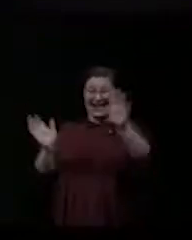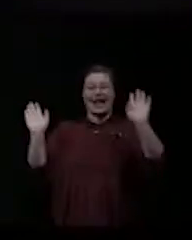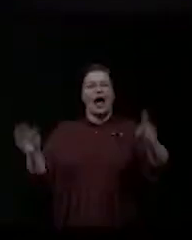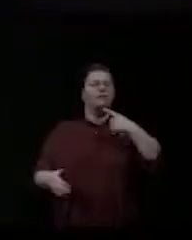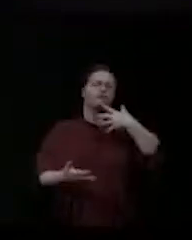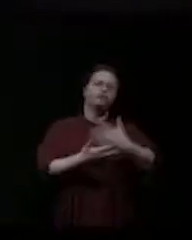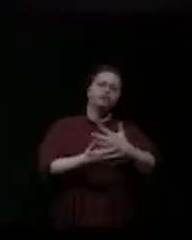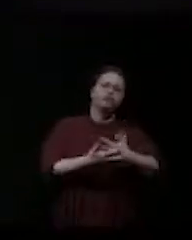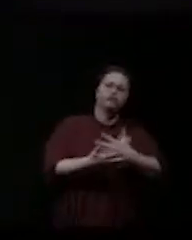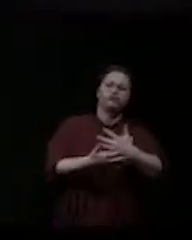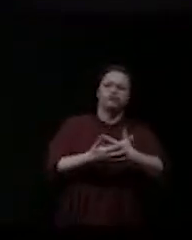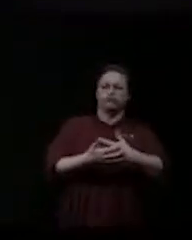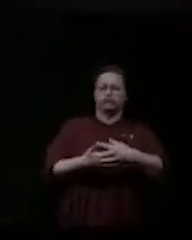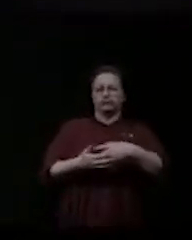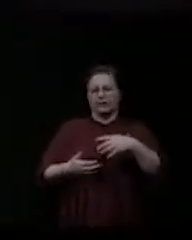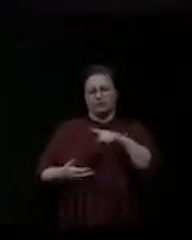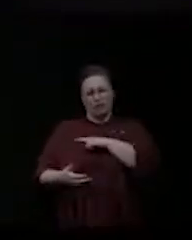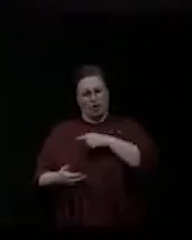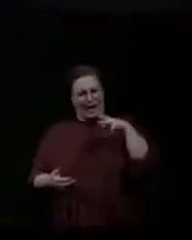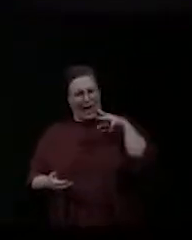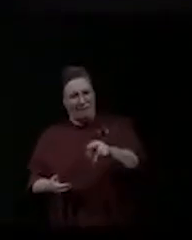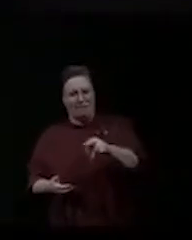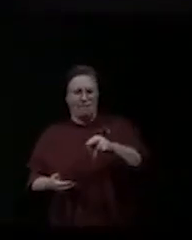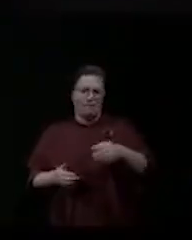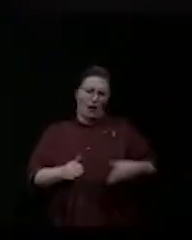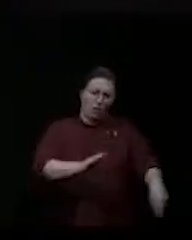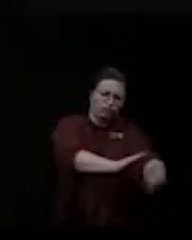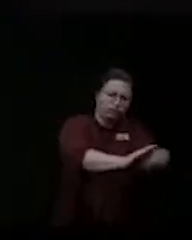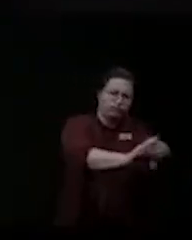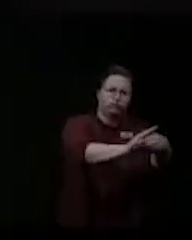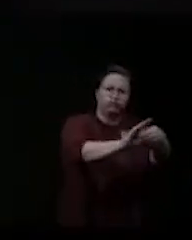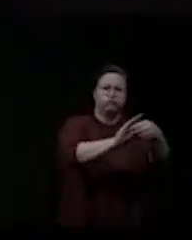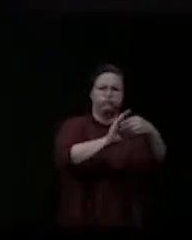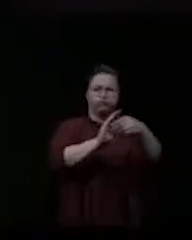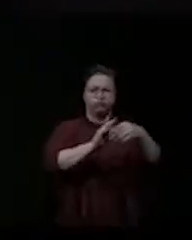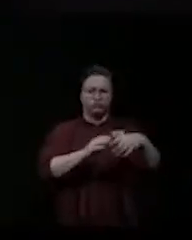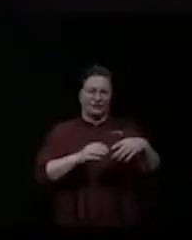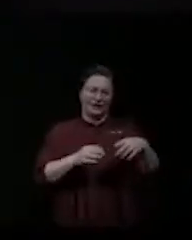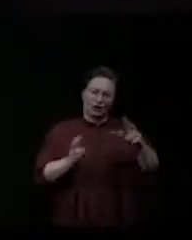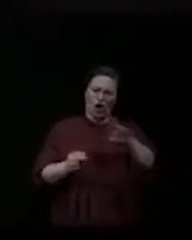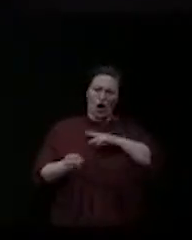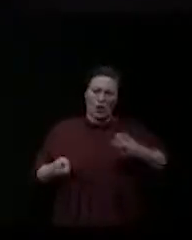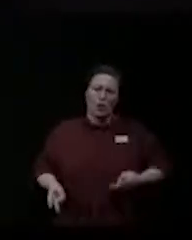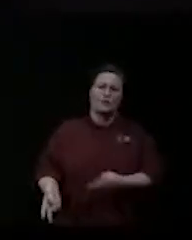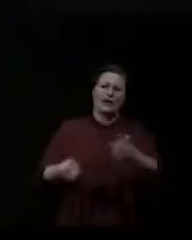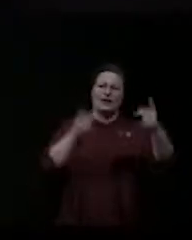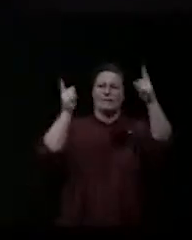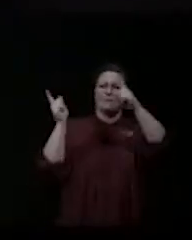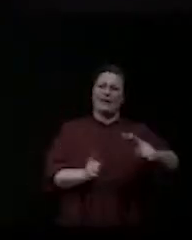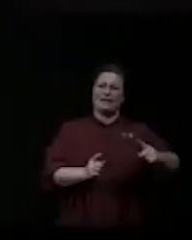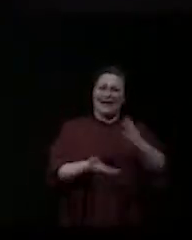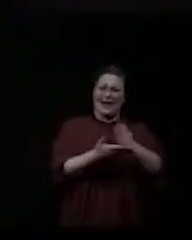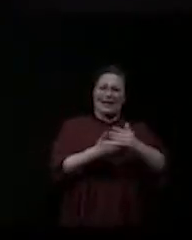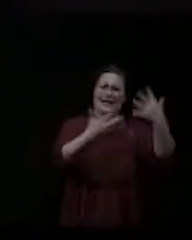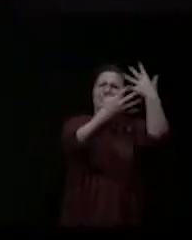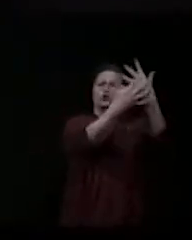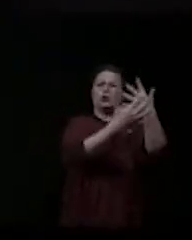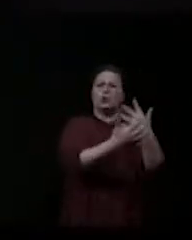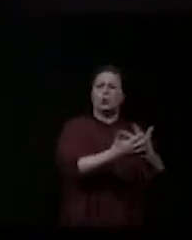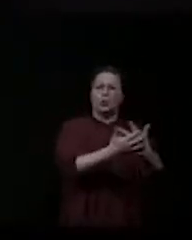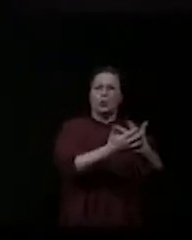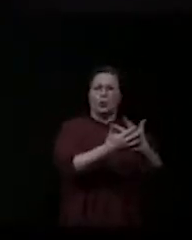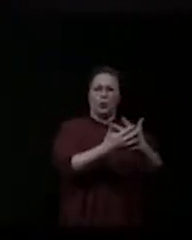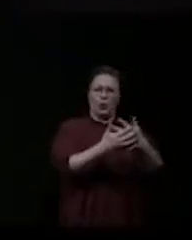about most and spent most on developing a supranational human rights architecture and